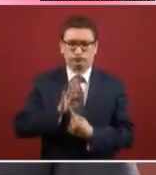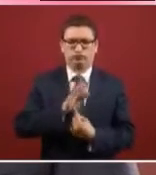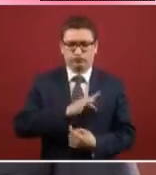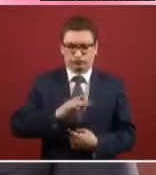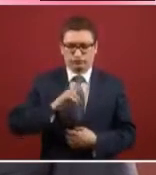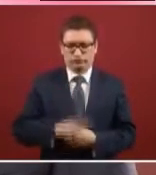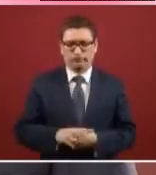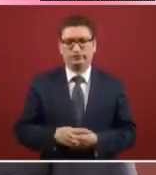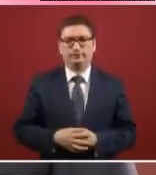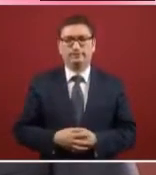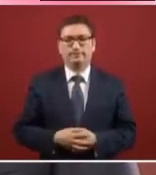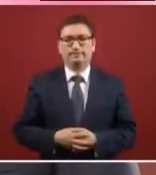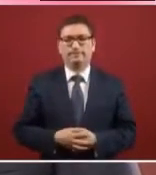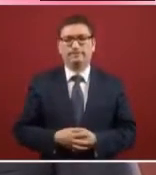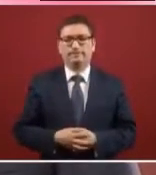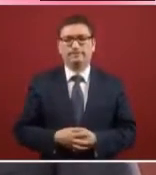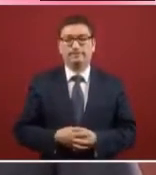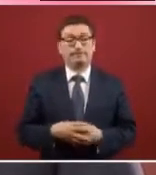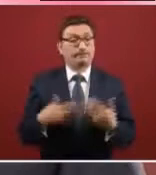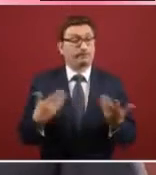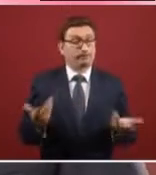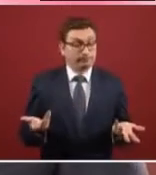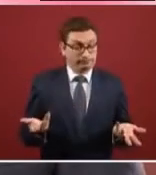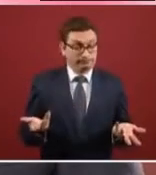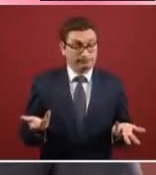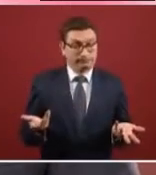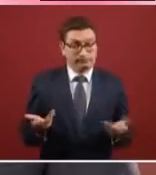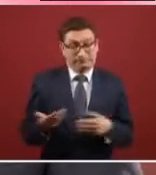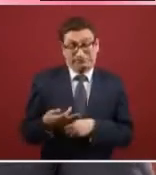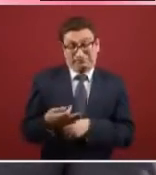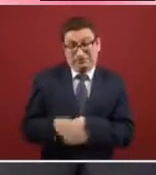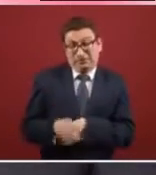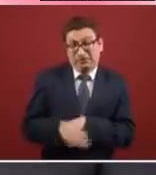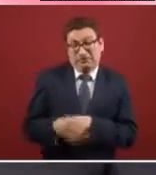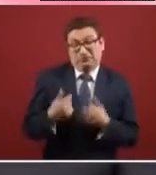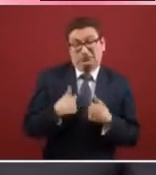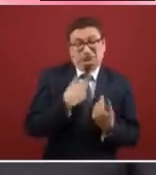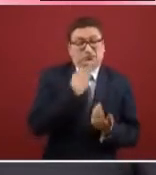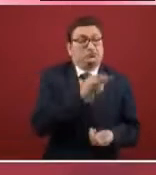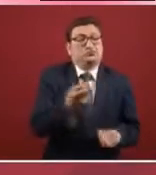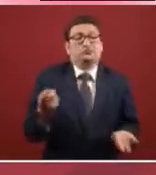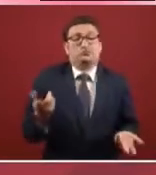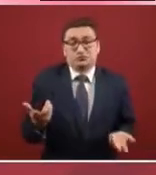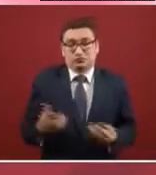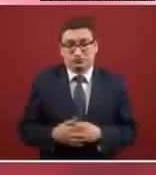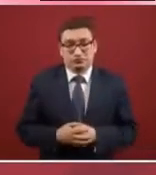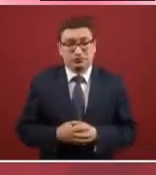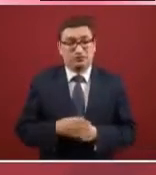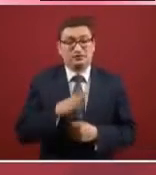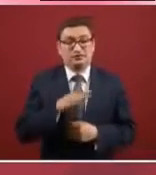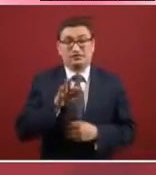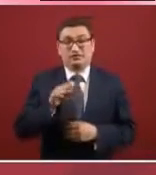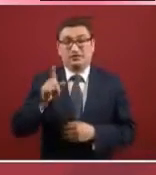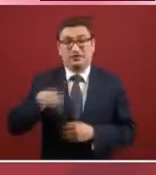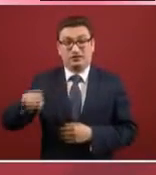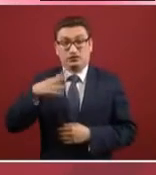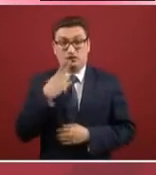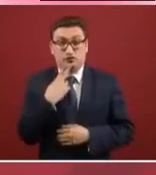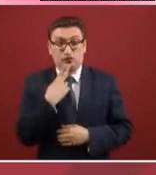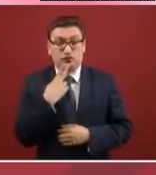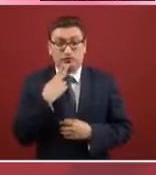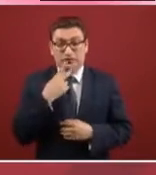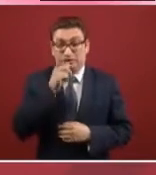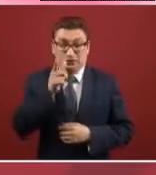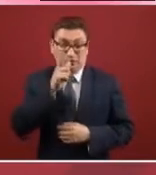entonces, real terms. Por lo pronto, ¿qué le digo? So for now I can tell you that, lo va aumentar.